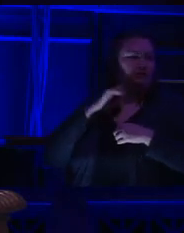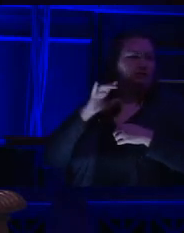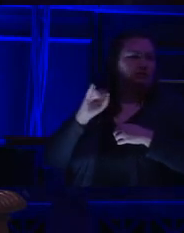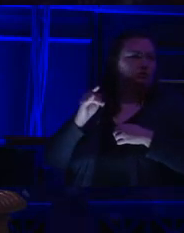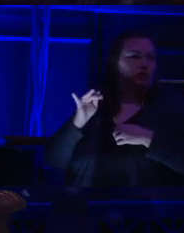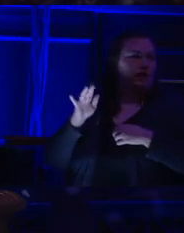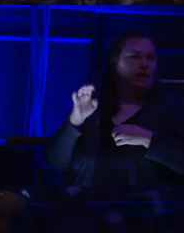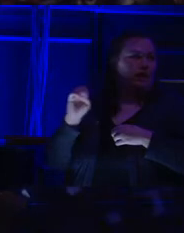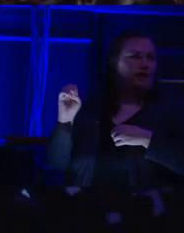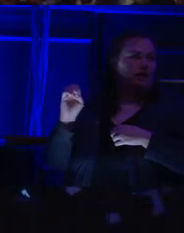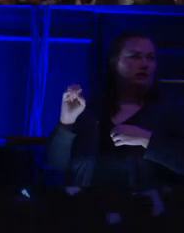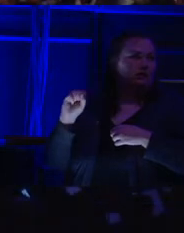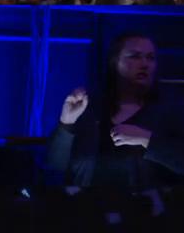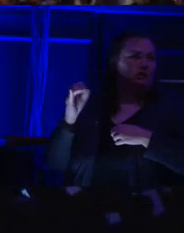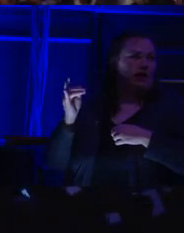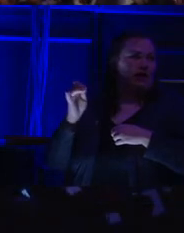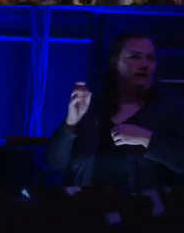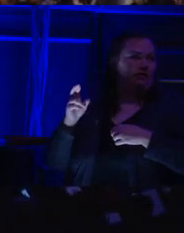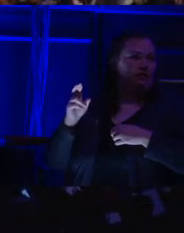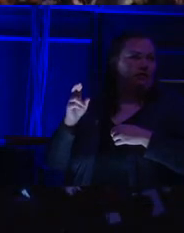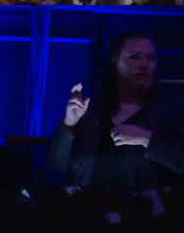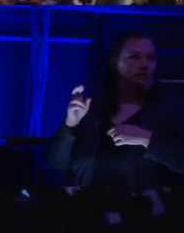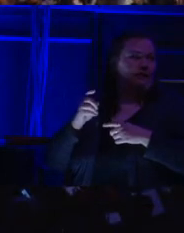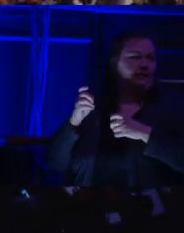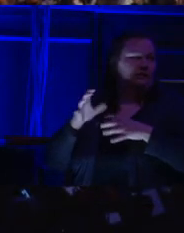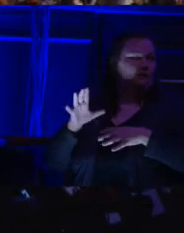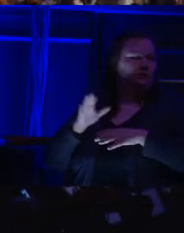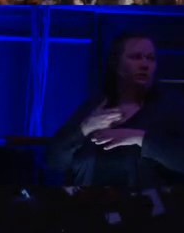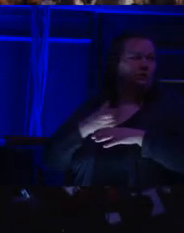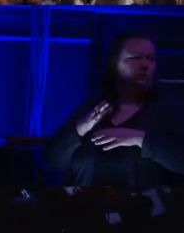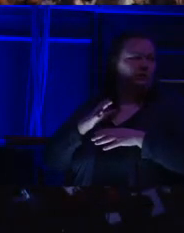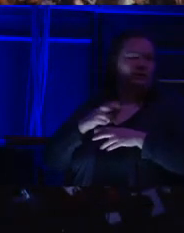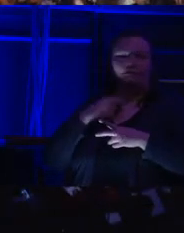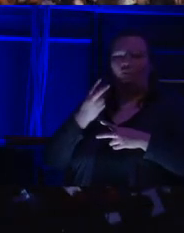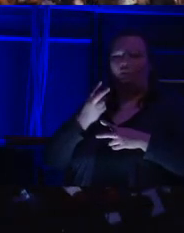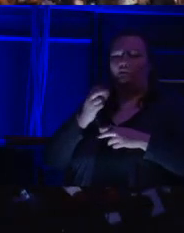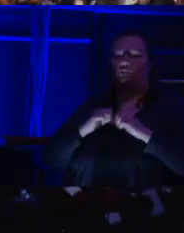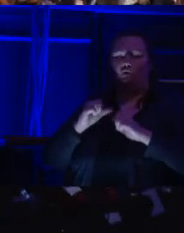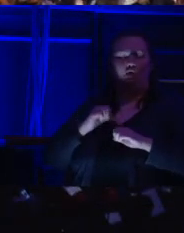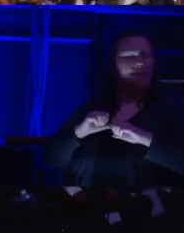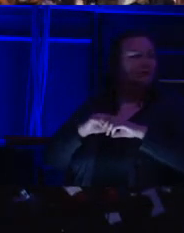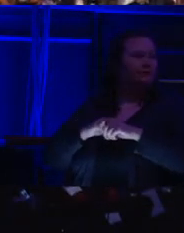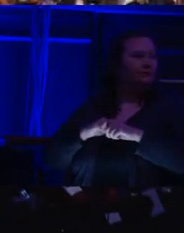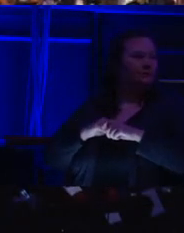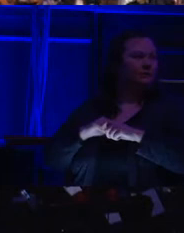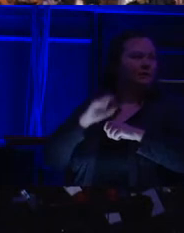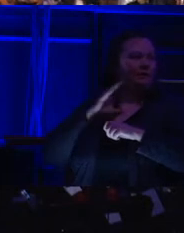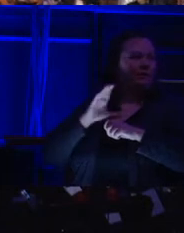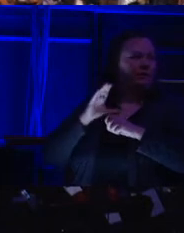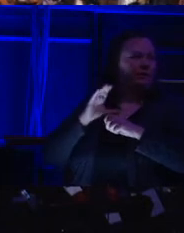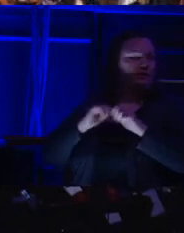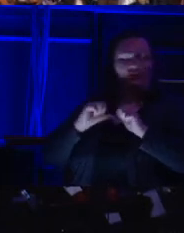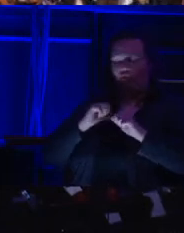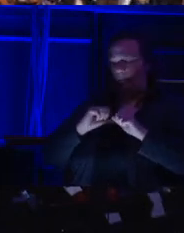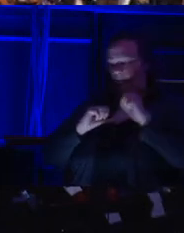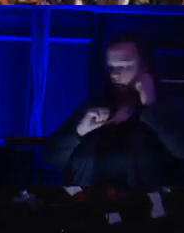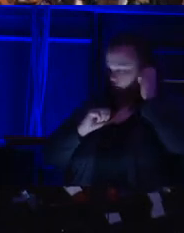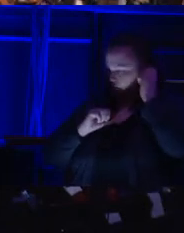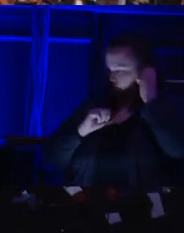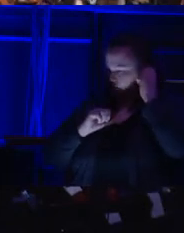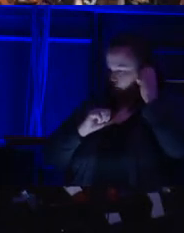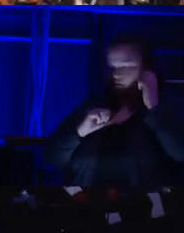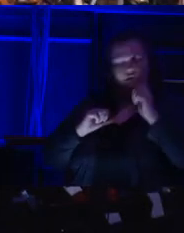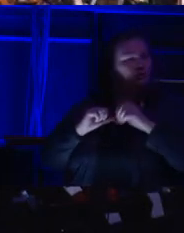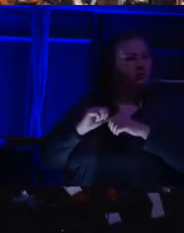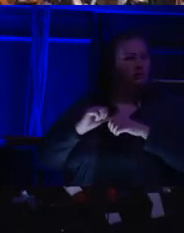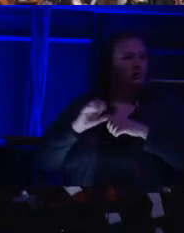Juliet Schleifer, Master of Music and Voice Performance. They will be performing